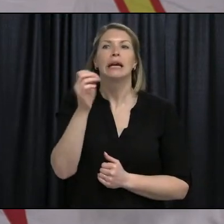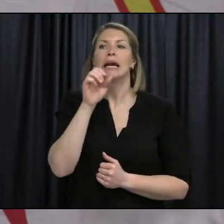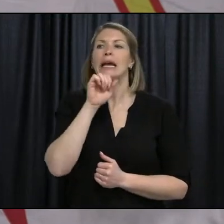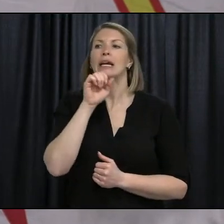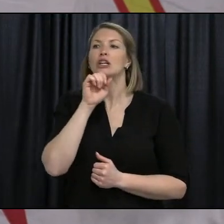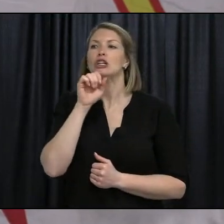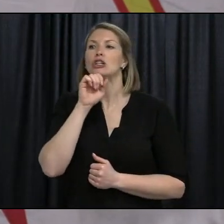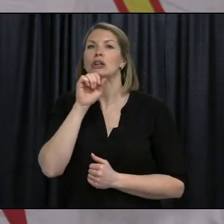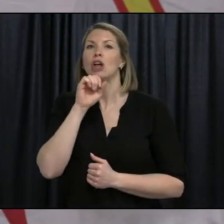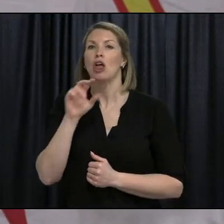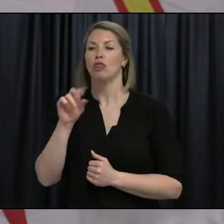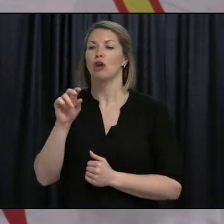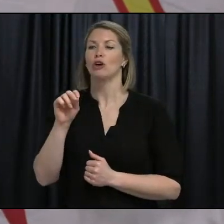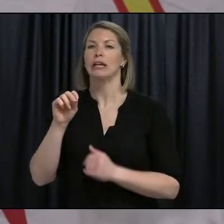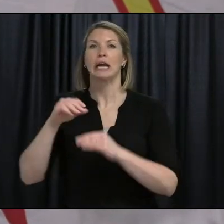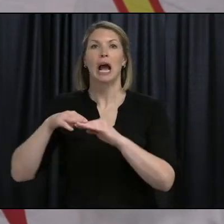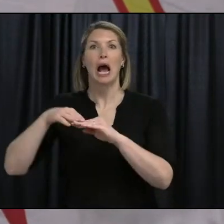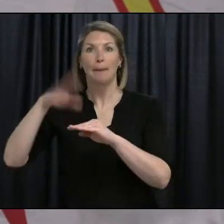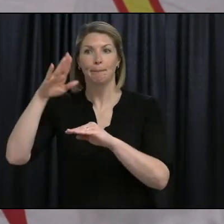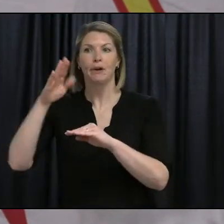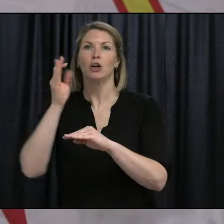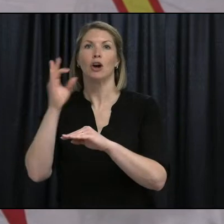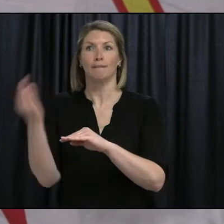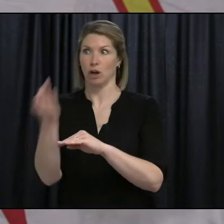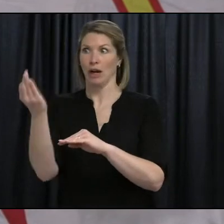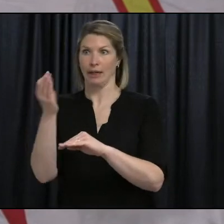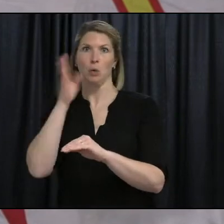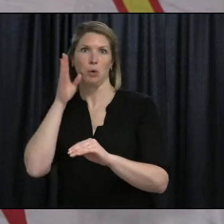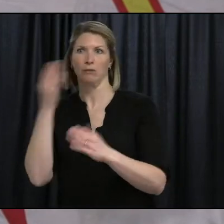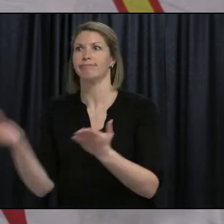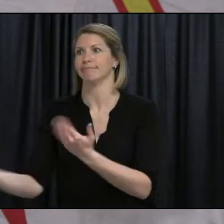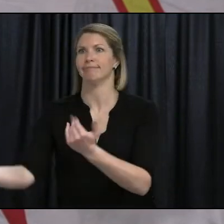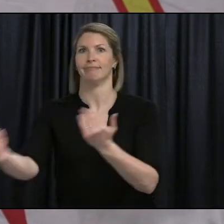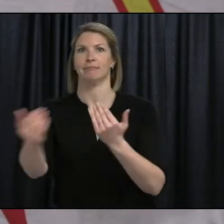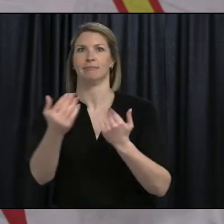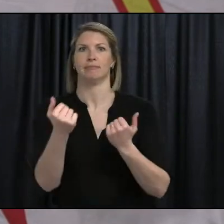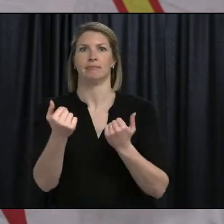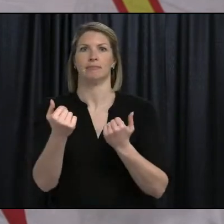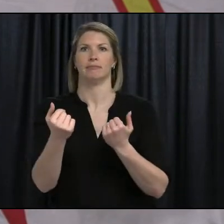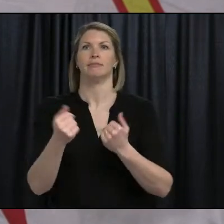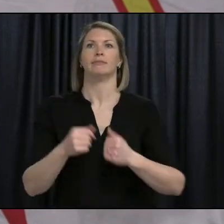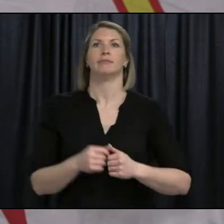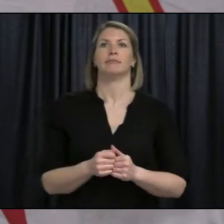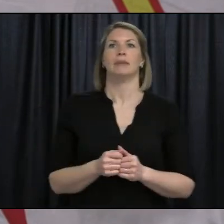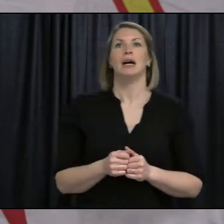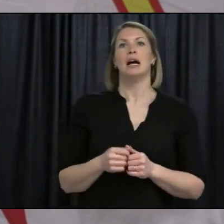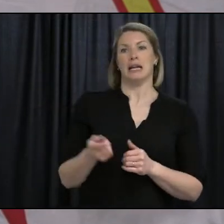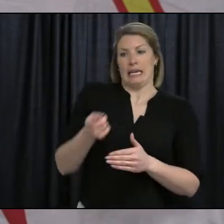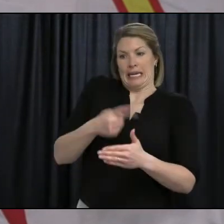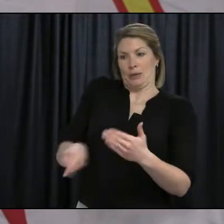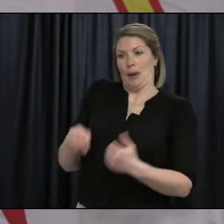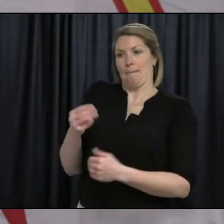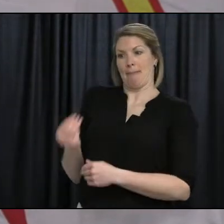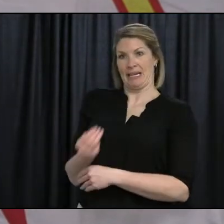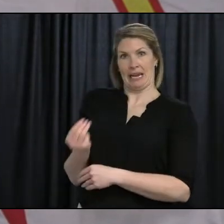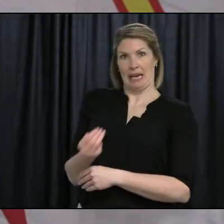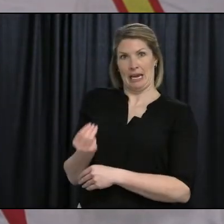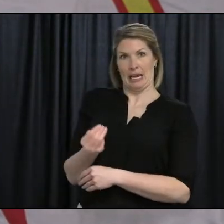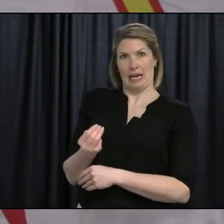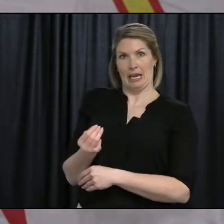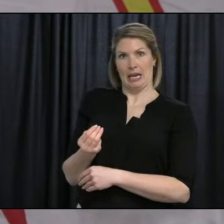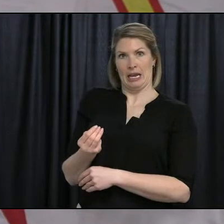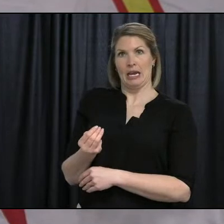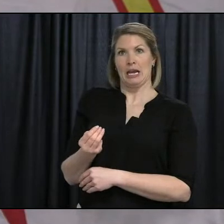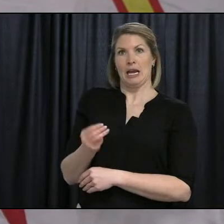30. On Monday, May 18th, the remainder of the eligible population, so those 12 and